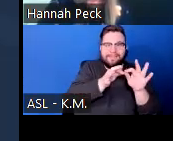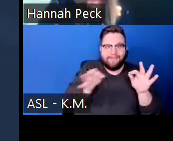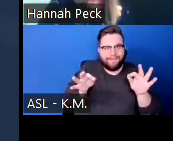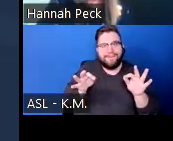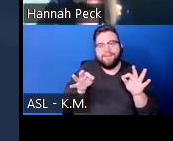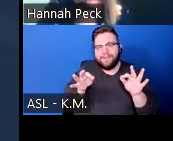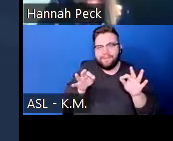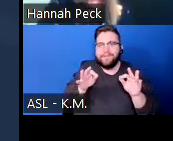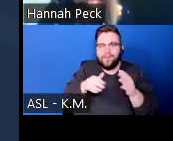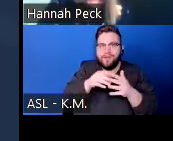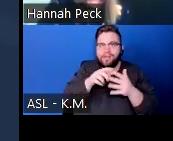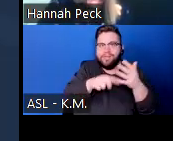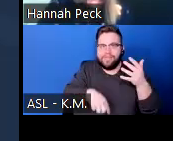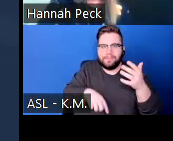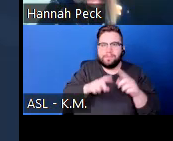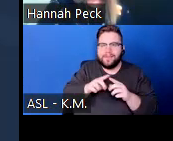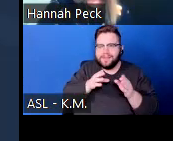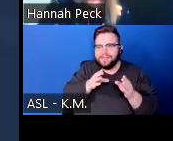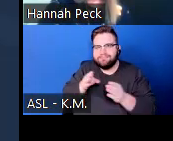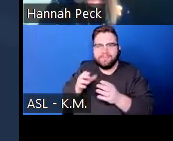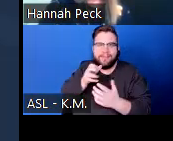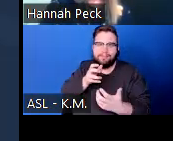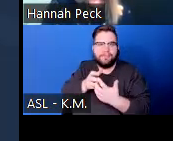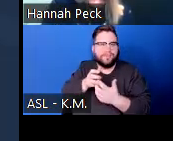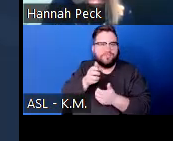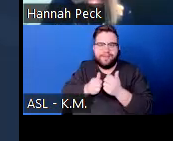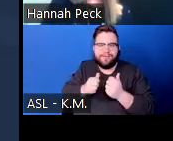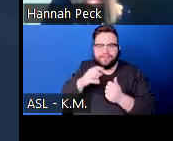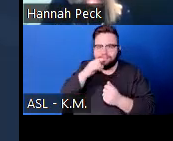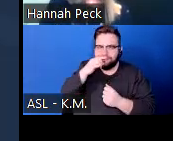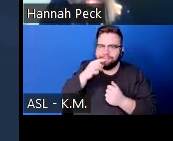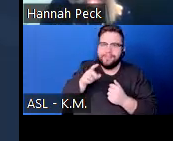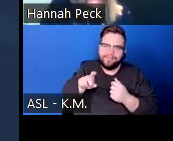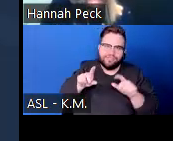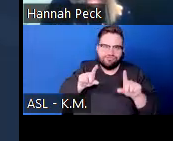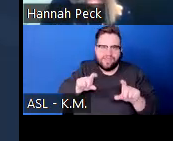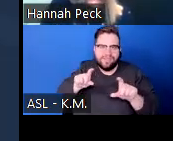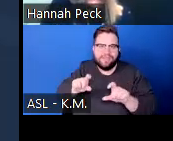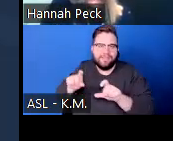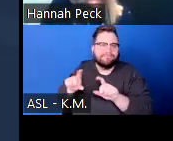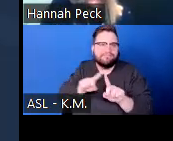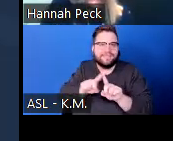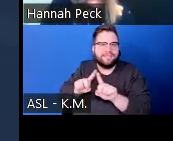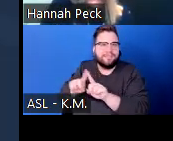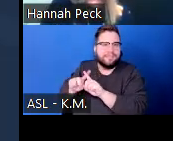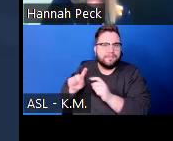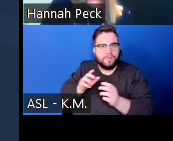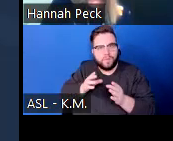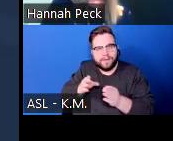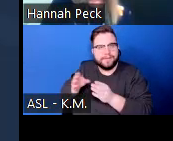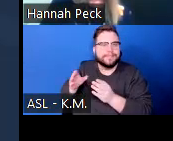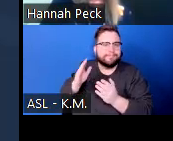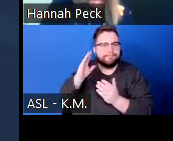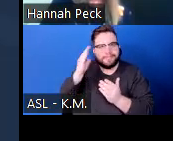of the time. So it always takes trial and error. So you're going to try a variety of strategies and decide what works best for